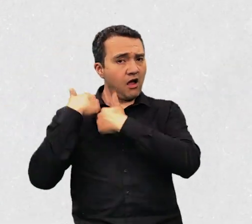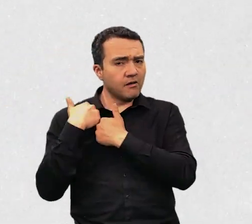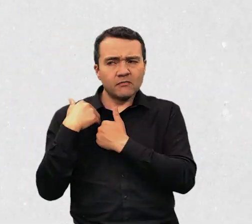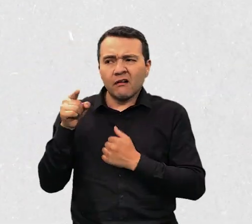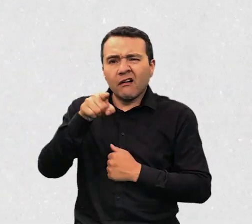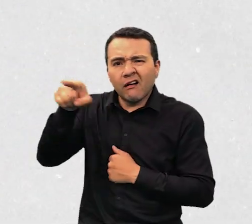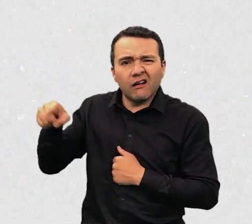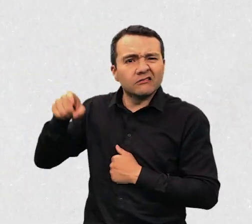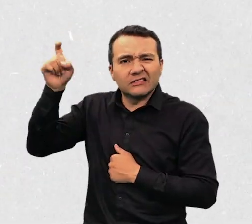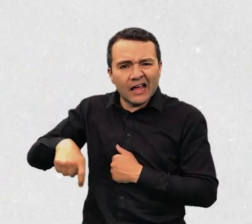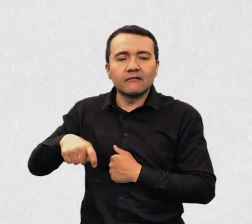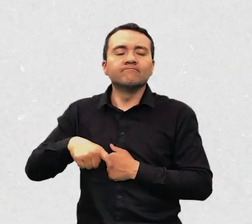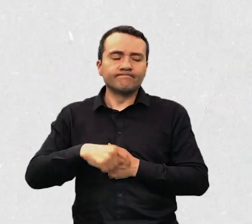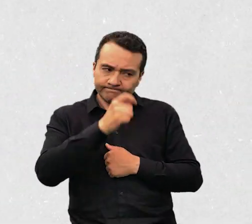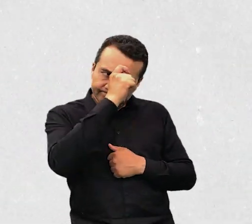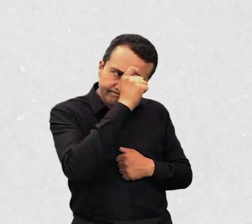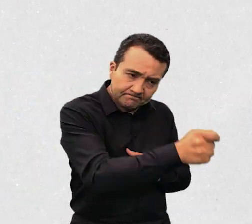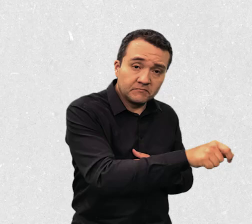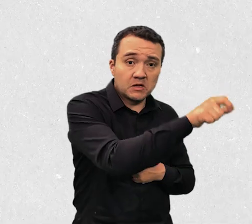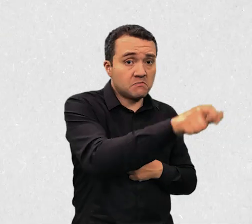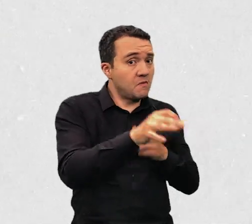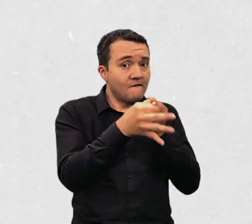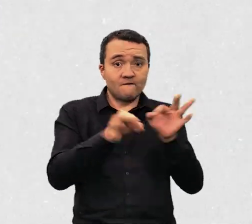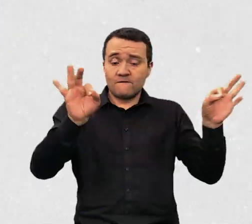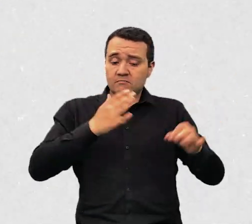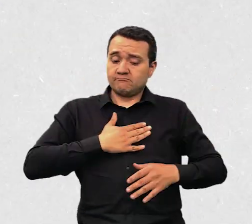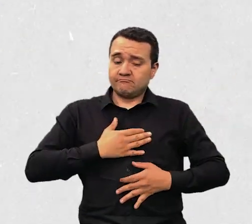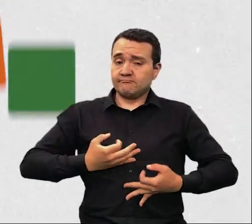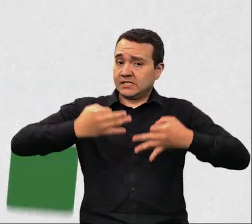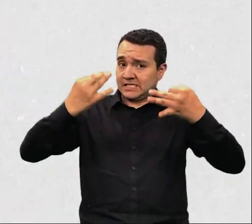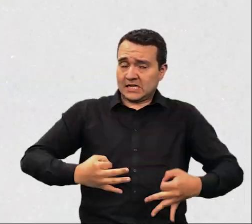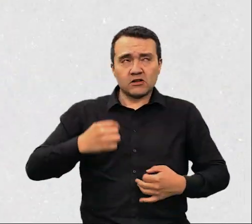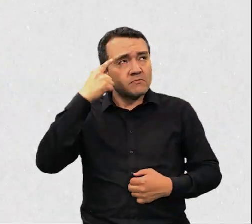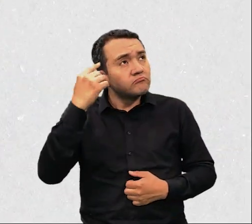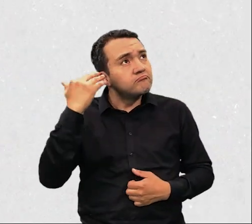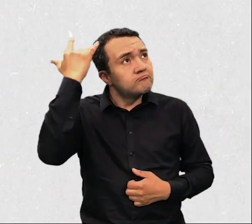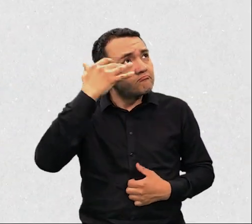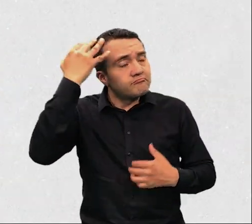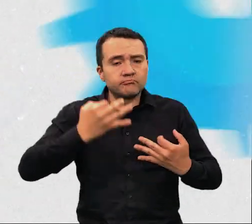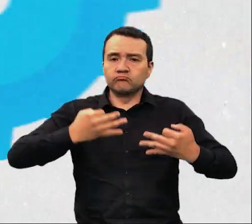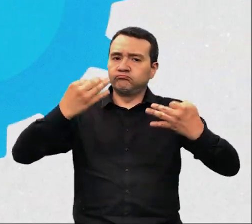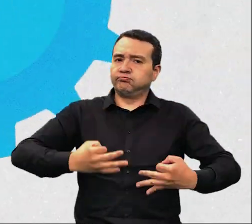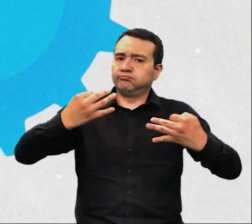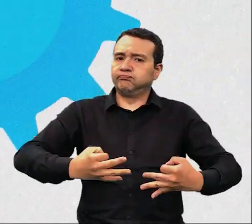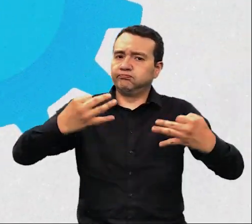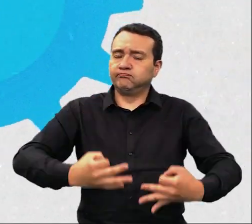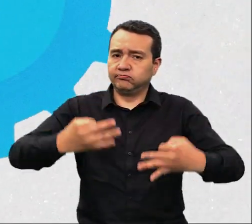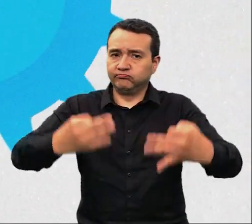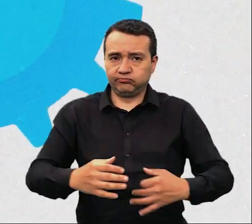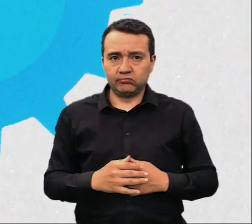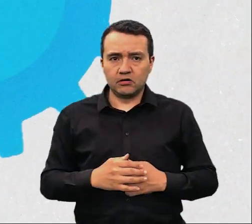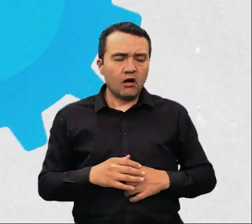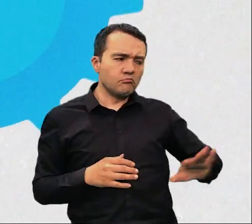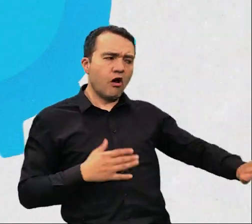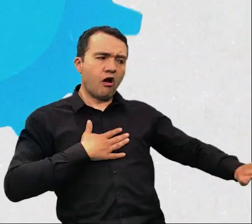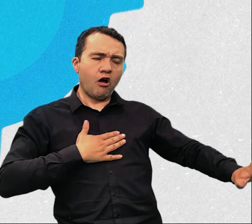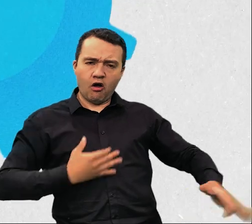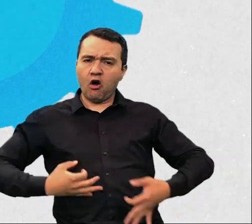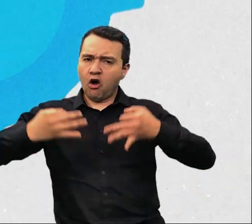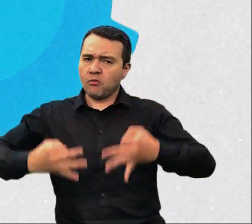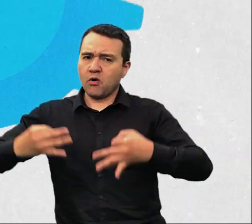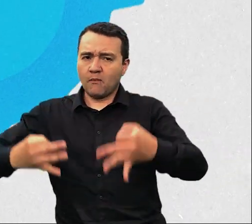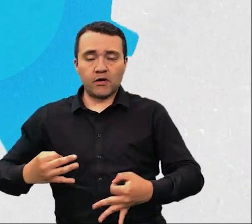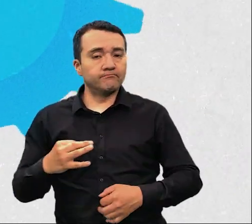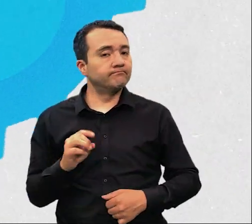should respect their individual autonomy, including the freedom to make their own decisions. A third party should